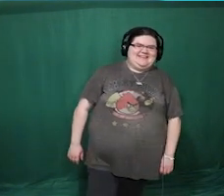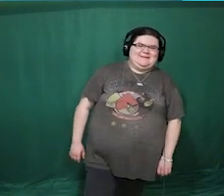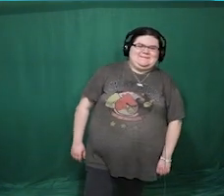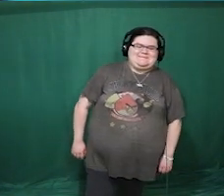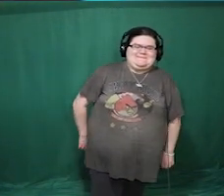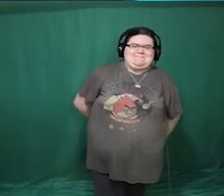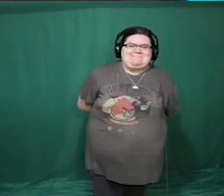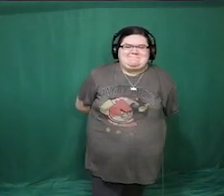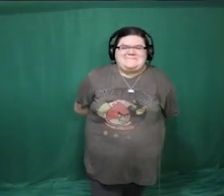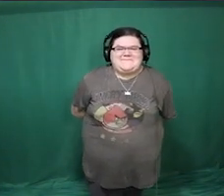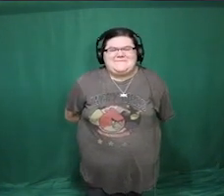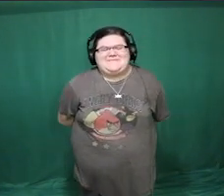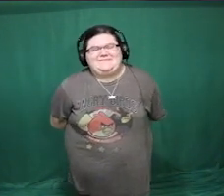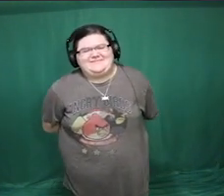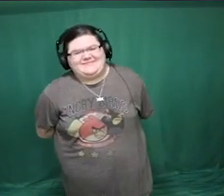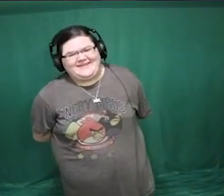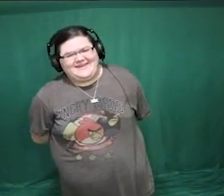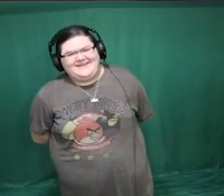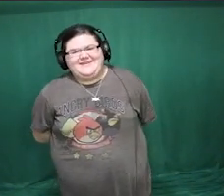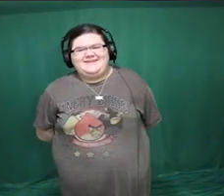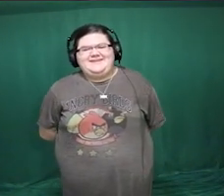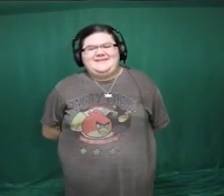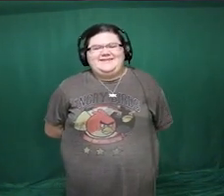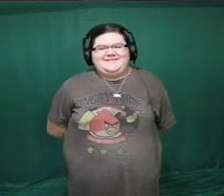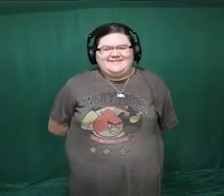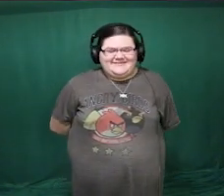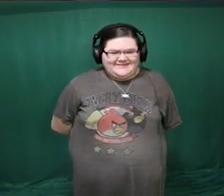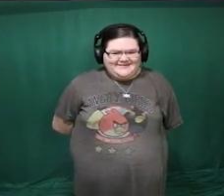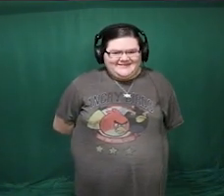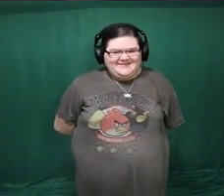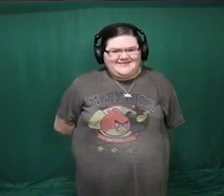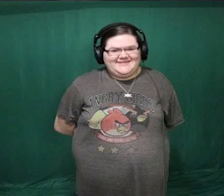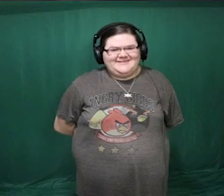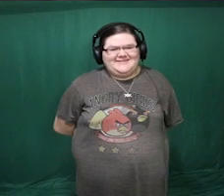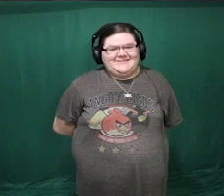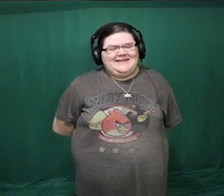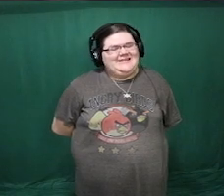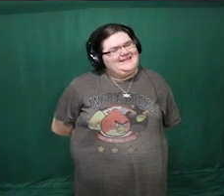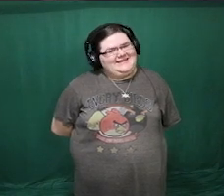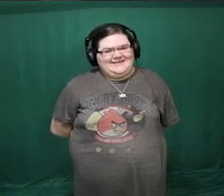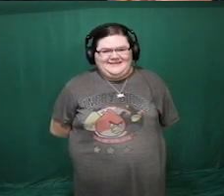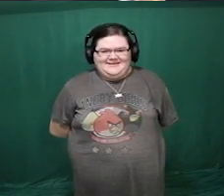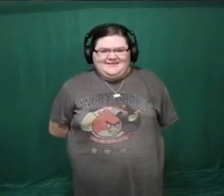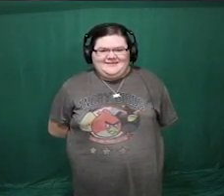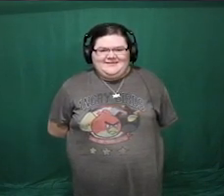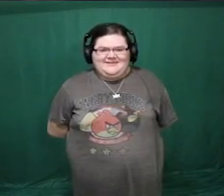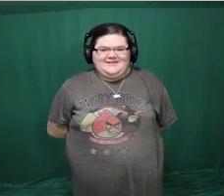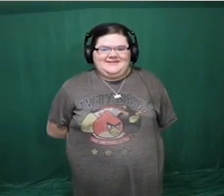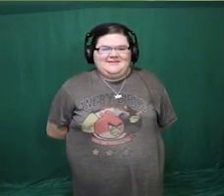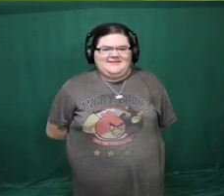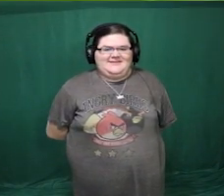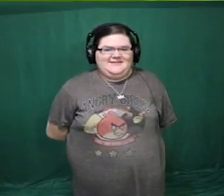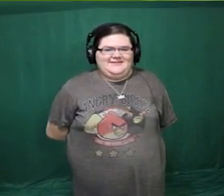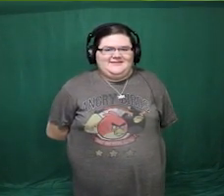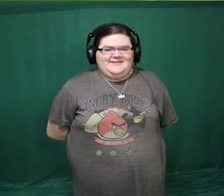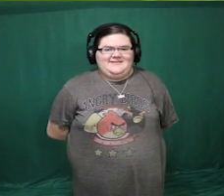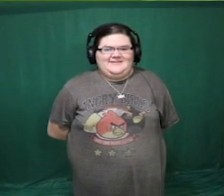Or not. That's enough. And that's absolutely fine. We can do that. That is together. A stink around.